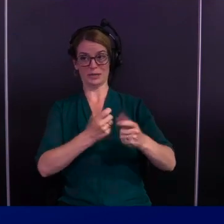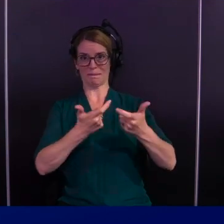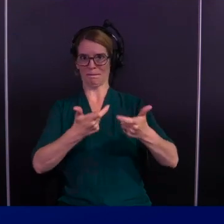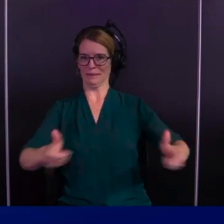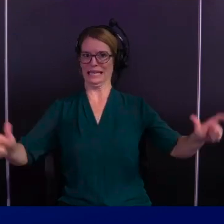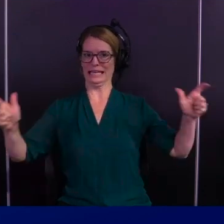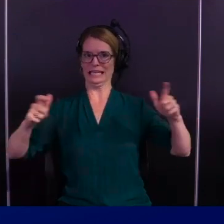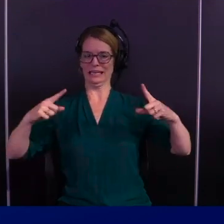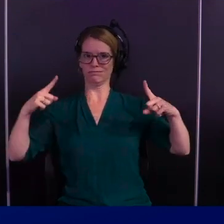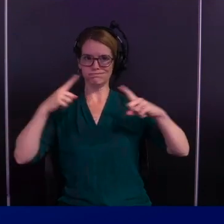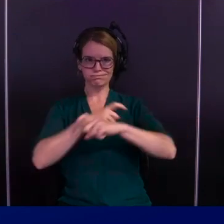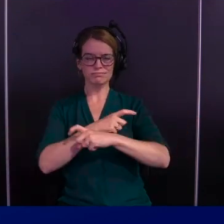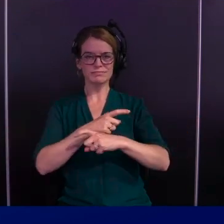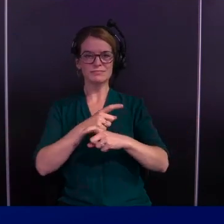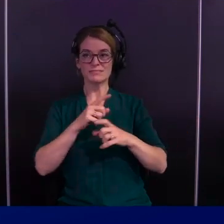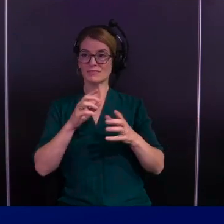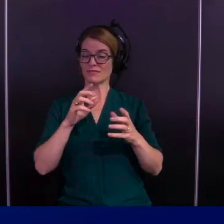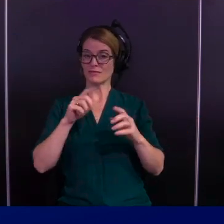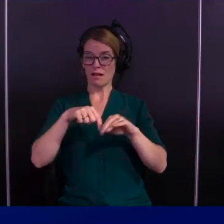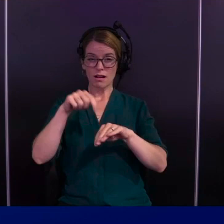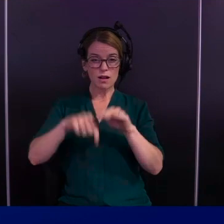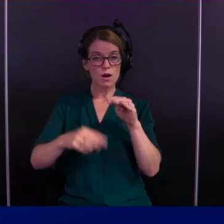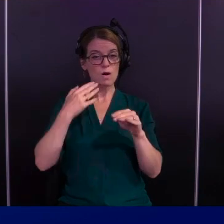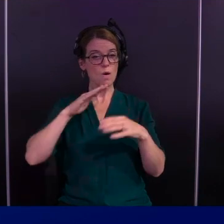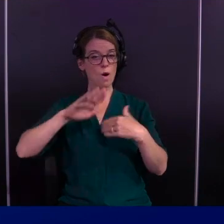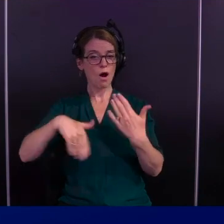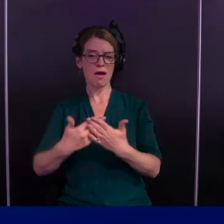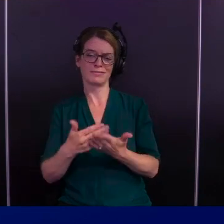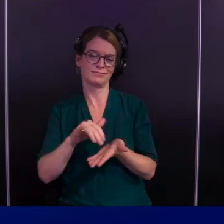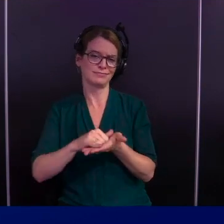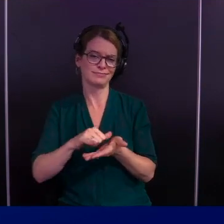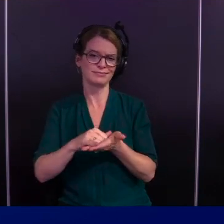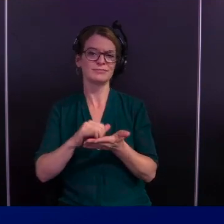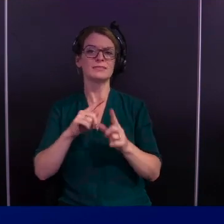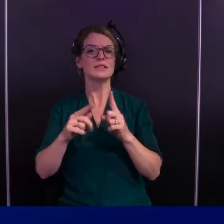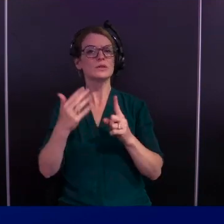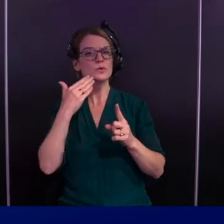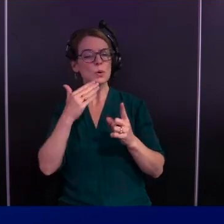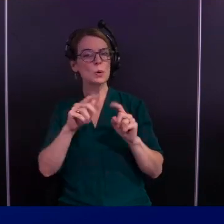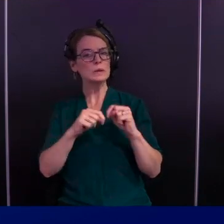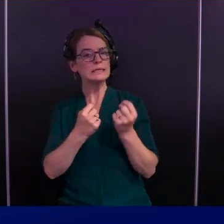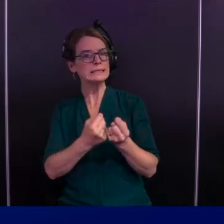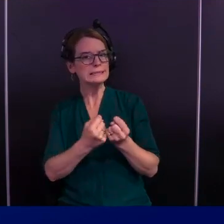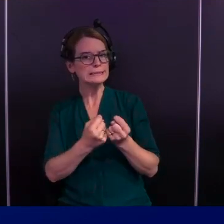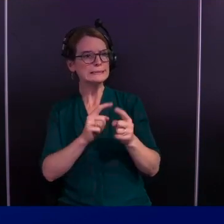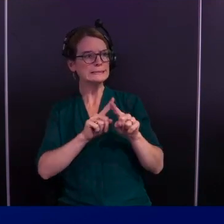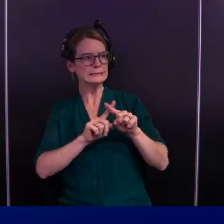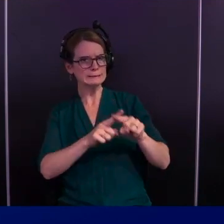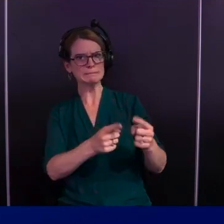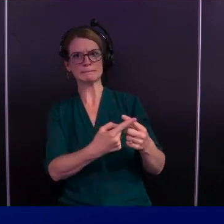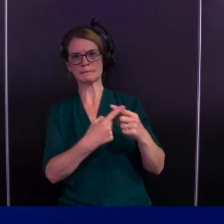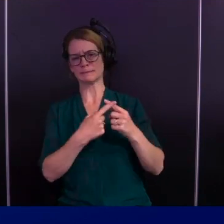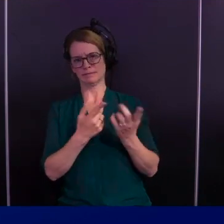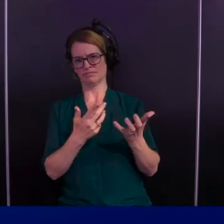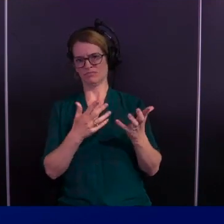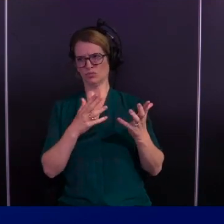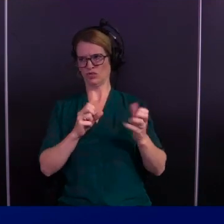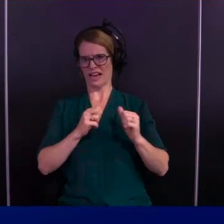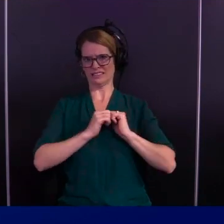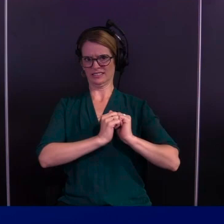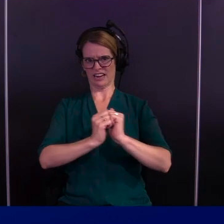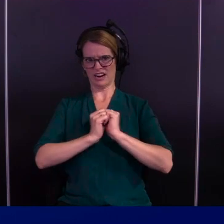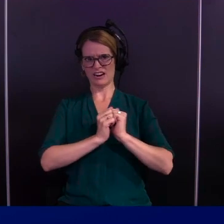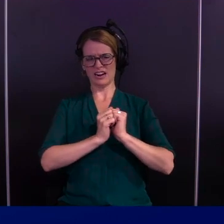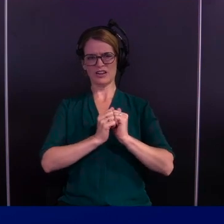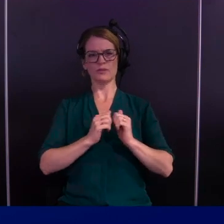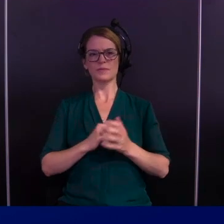never know all of it, but you can know part of it and lean on your team to help fill in the gaps. Exactly. Super. And that goes back to